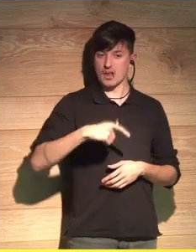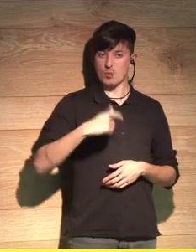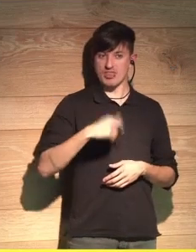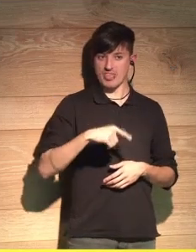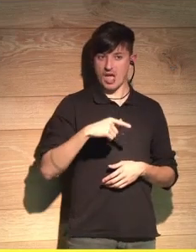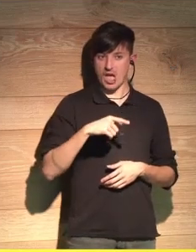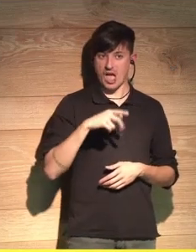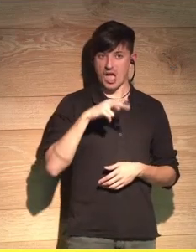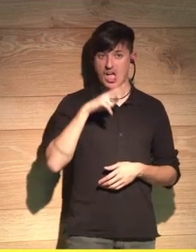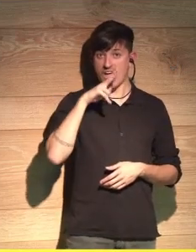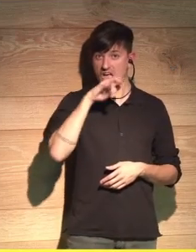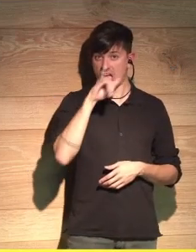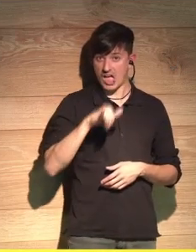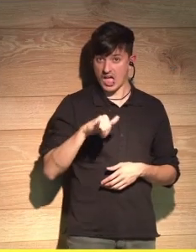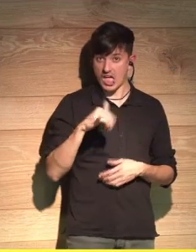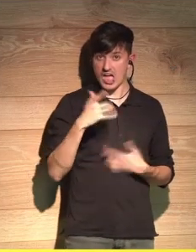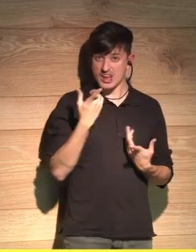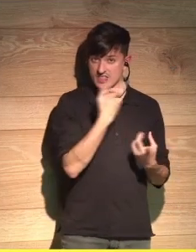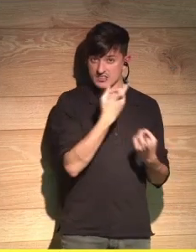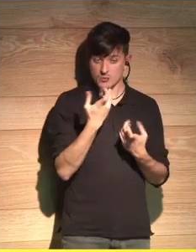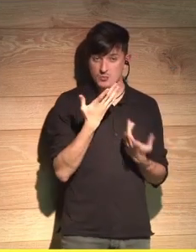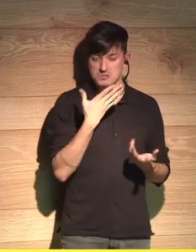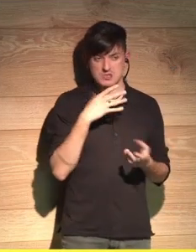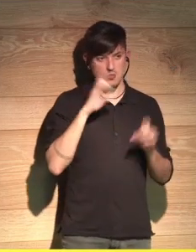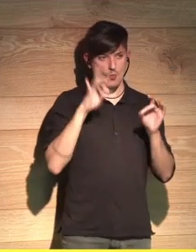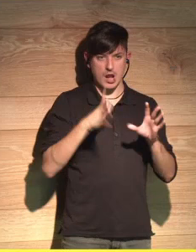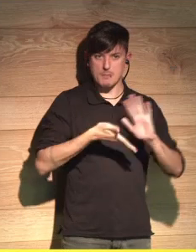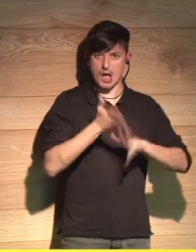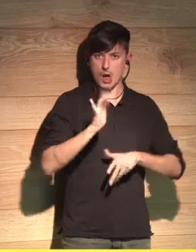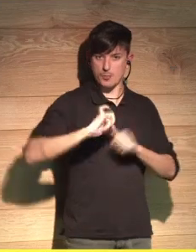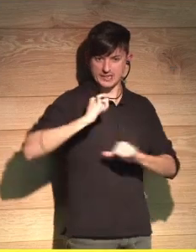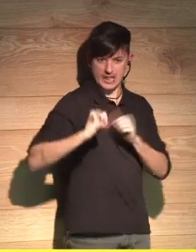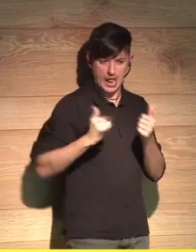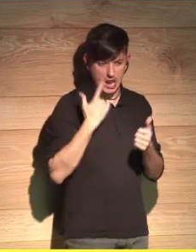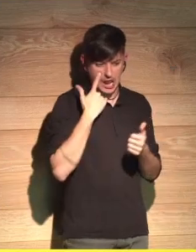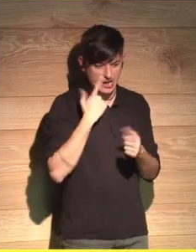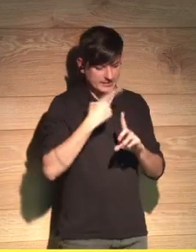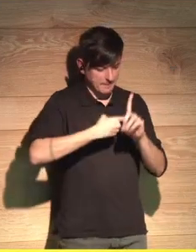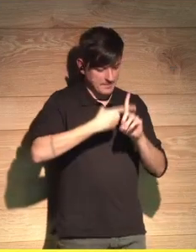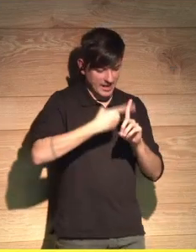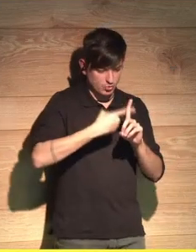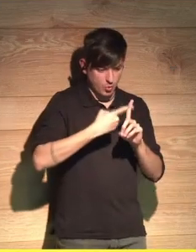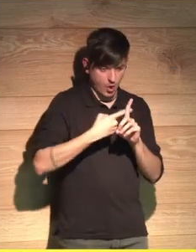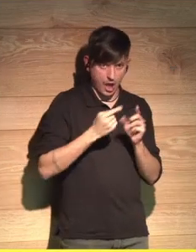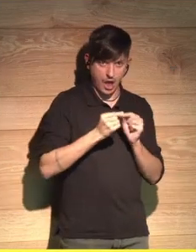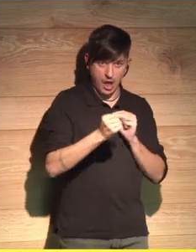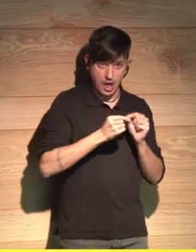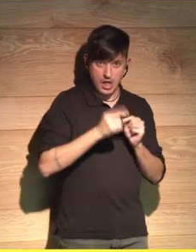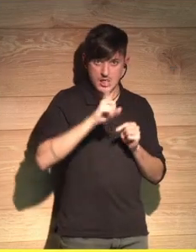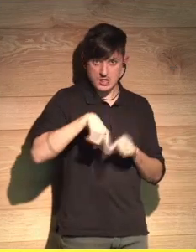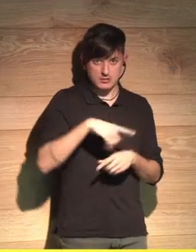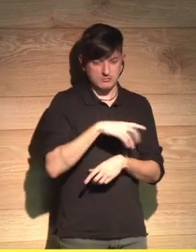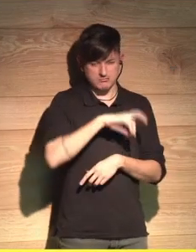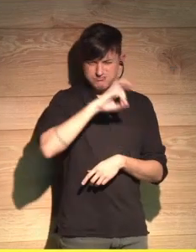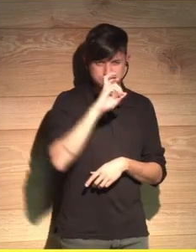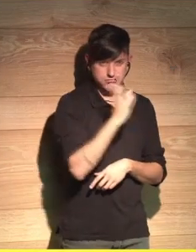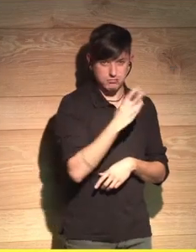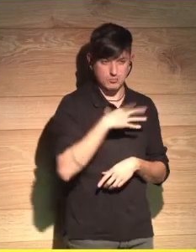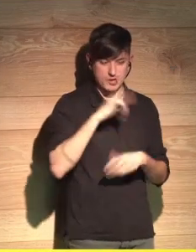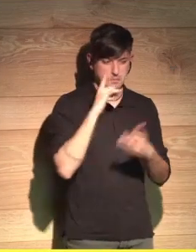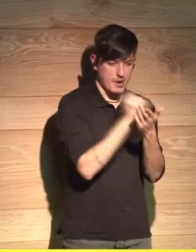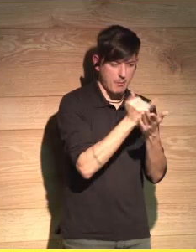you get there, they measure your temperature and your blood pressure, and then if there's a problem, you can do additional testing. So in a similar way, we can almost for free